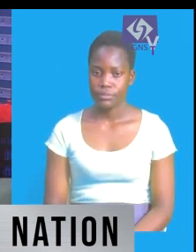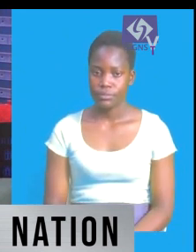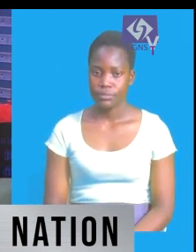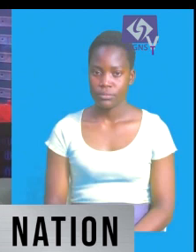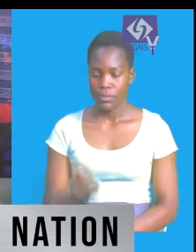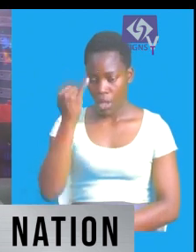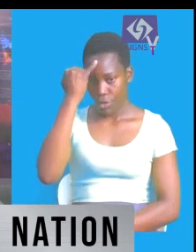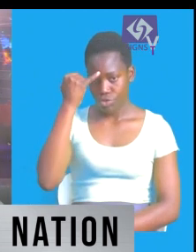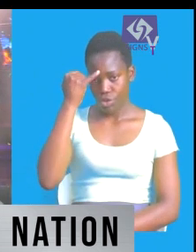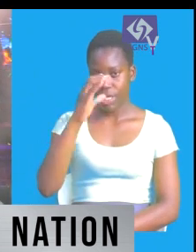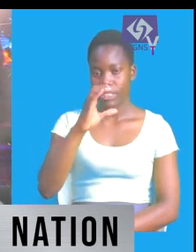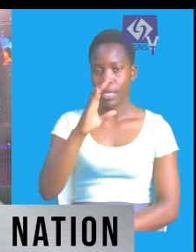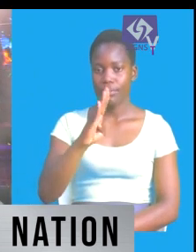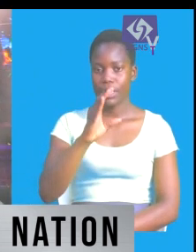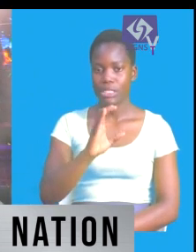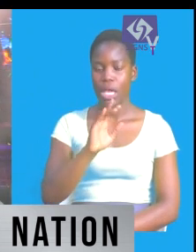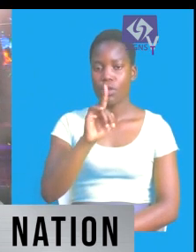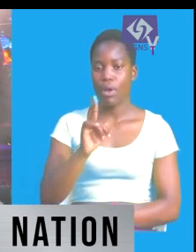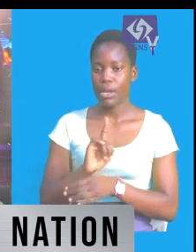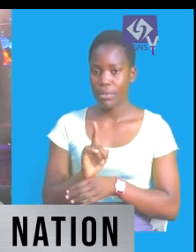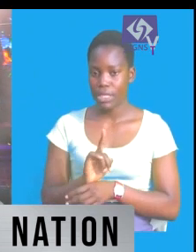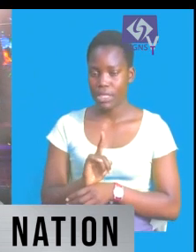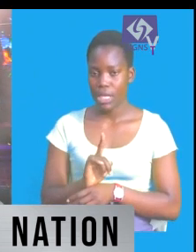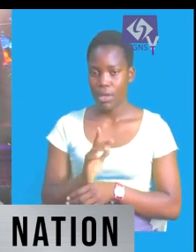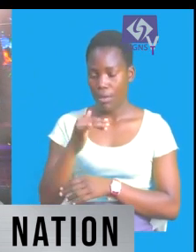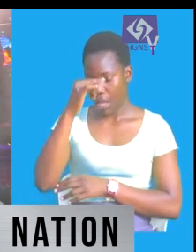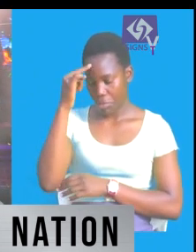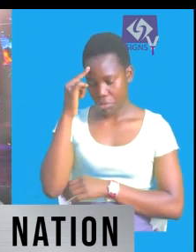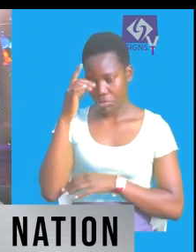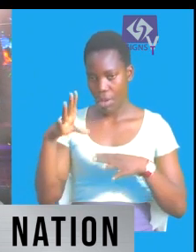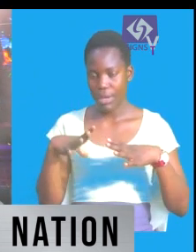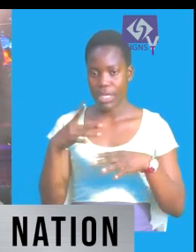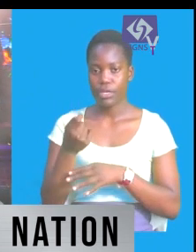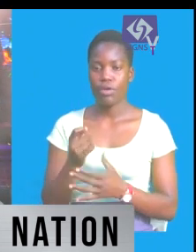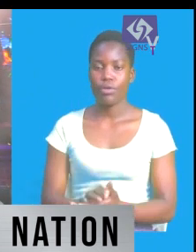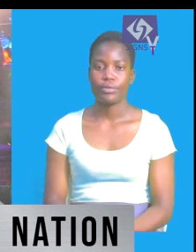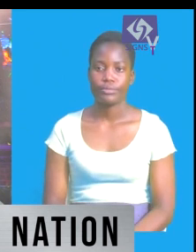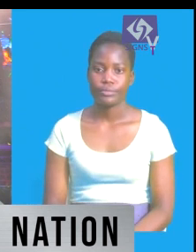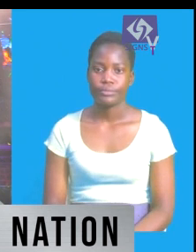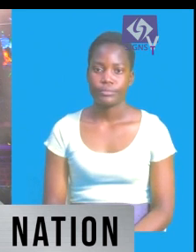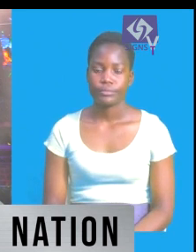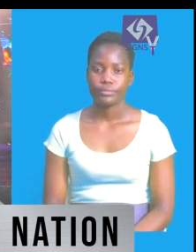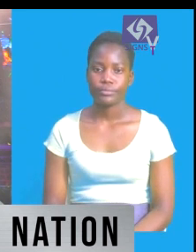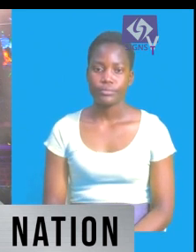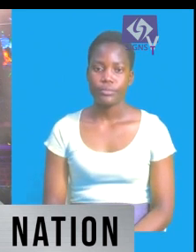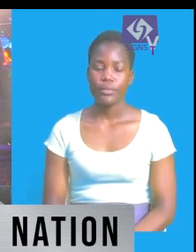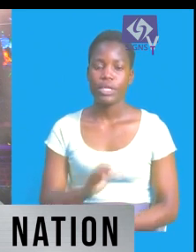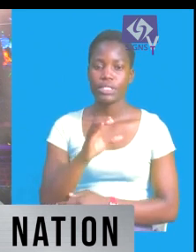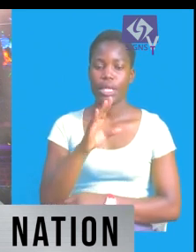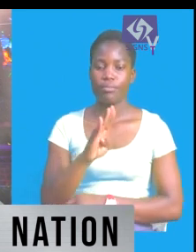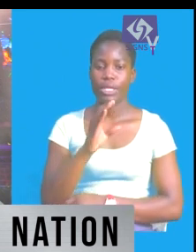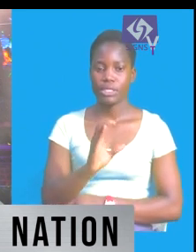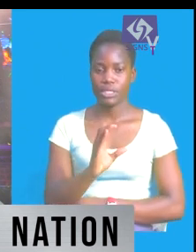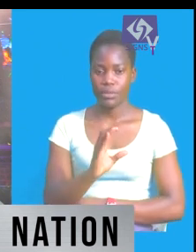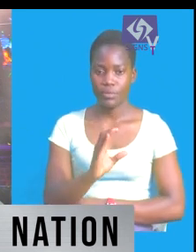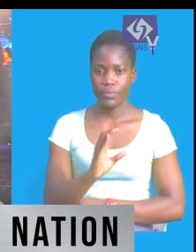Jonah, CBC... In a minute, because we are about to go for a break, right? Okay. Yes. CBC,